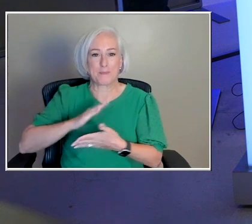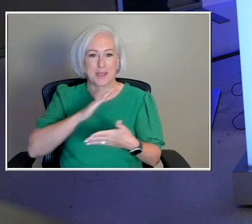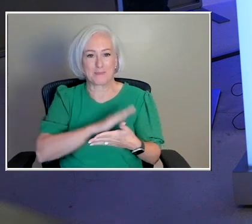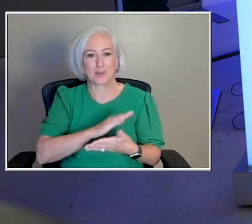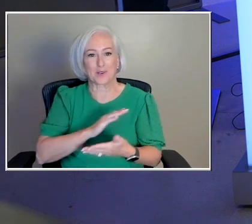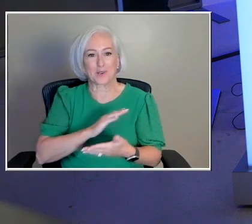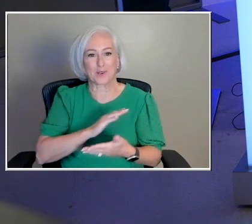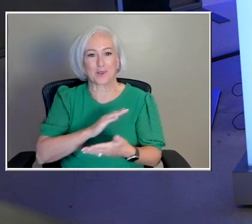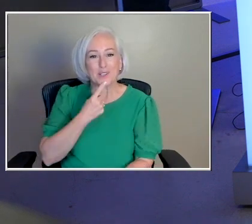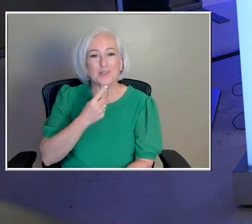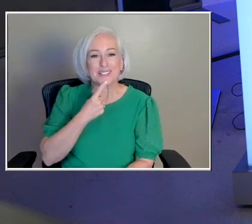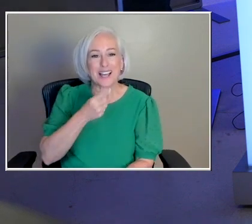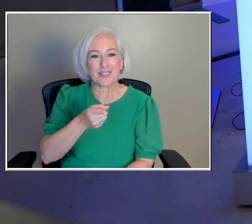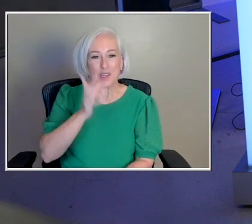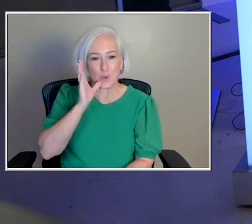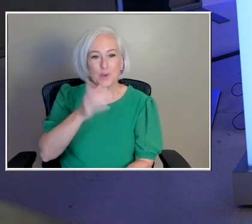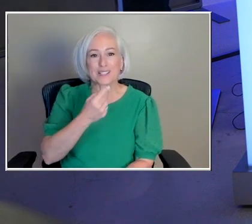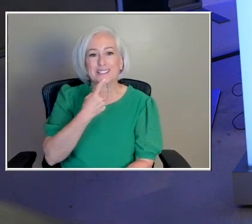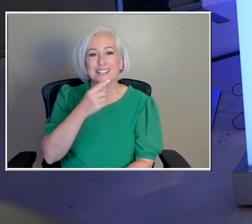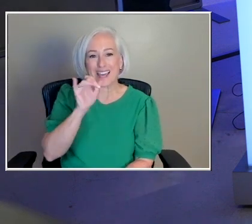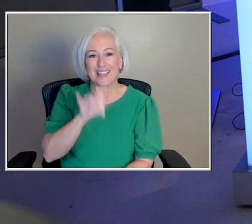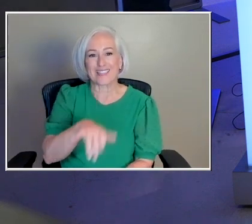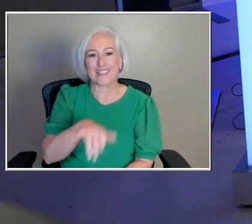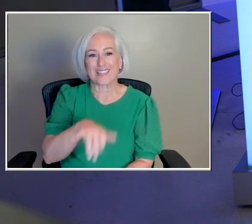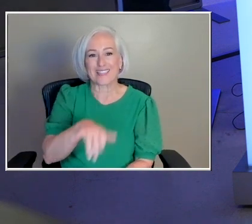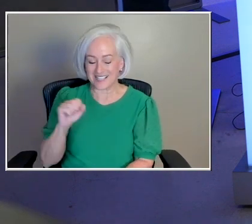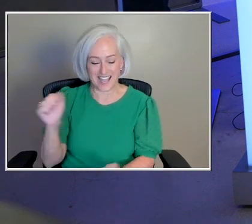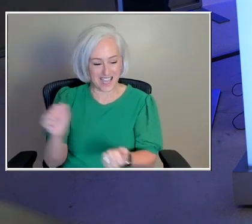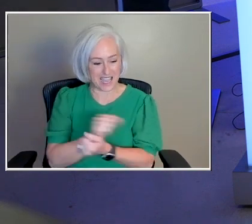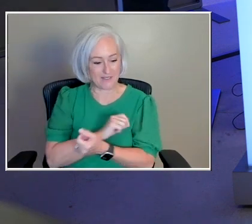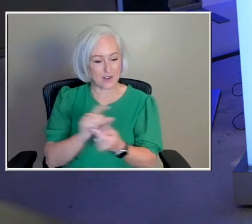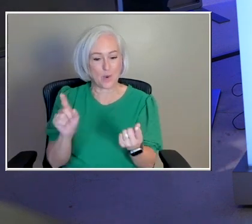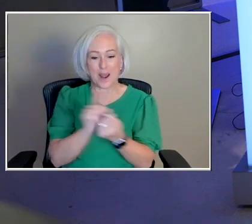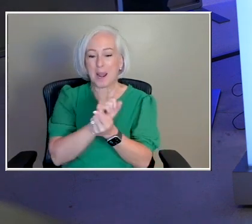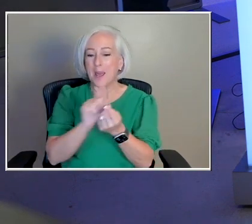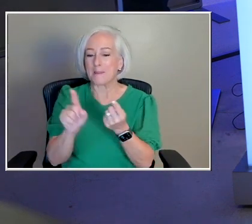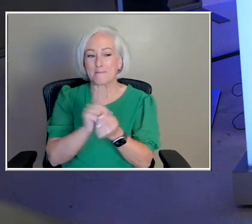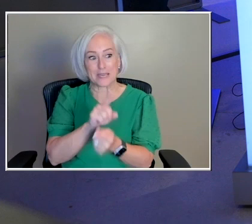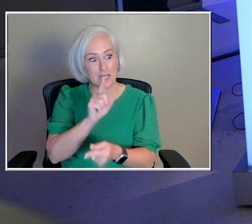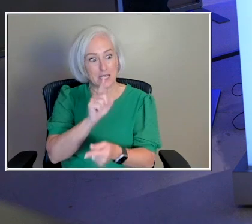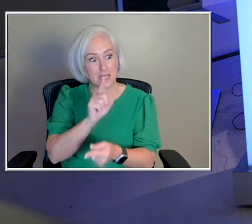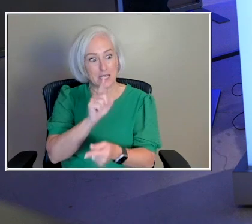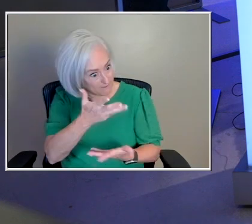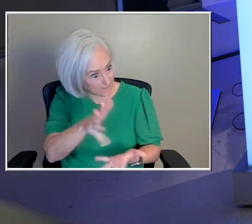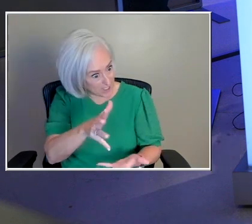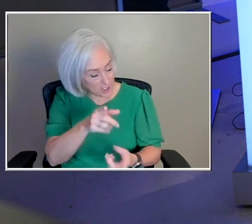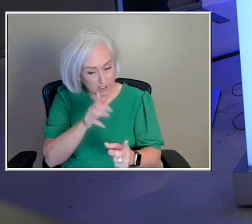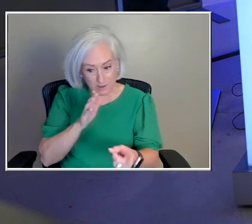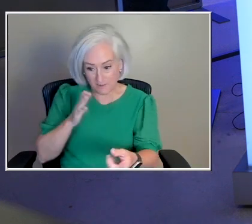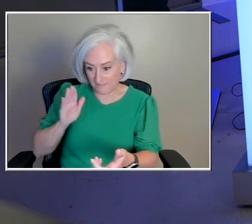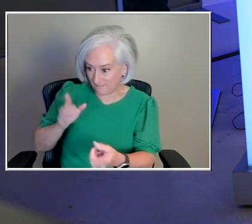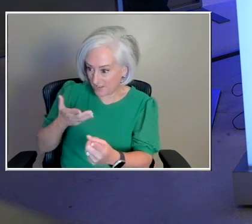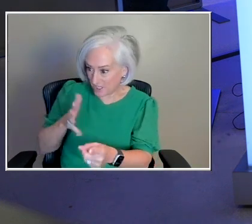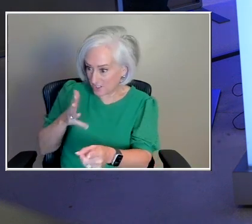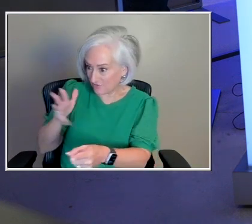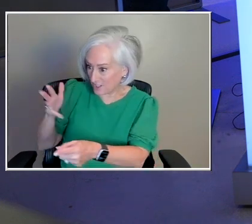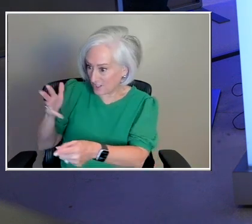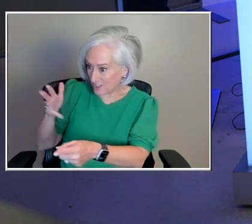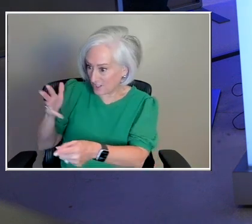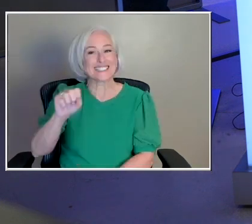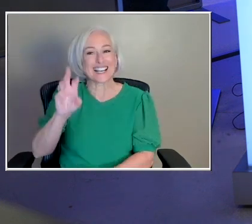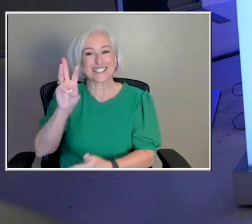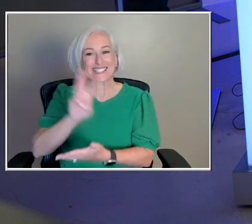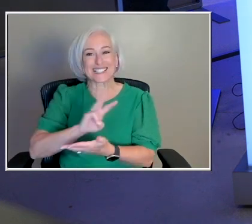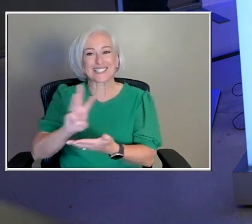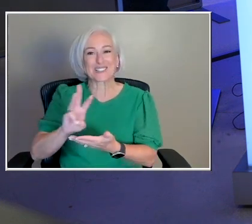women. I bet you do. You all bring the that time. up? Everybody I meet. Have you had your mammogram? Just bug Have them. you had your mammogram? I most certainly have, just about 6 weeks ago. So I got